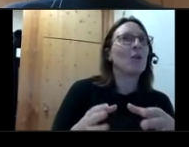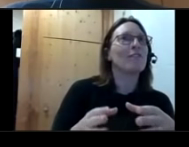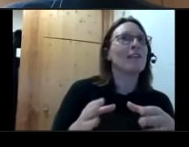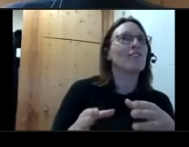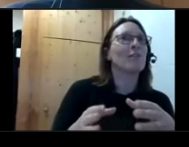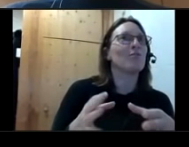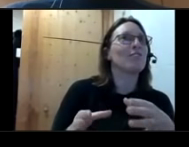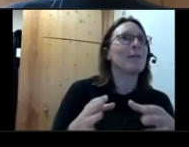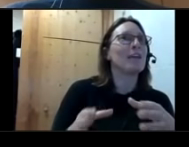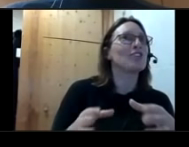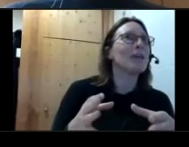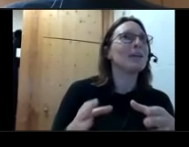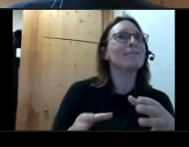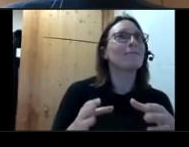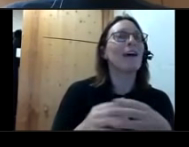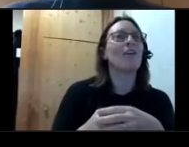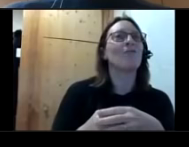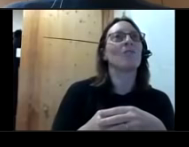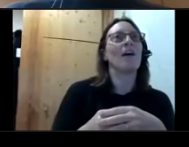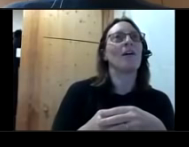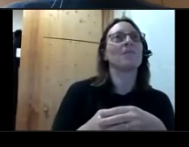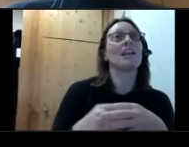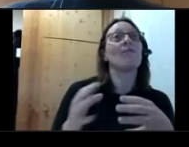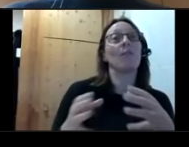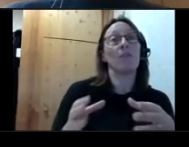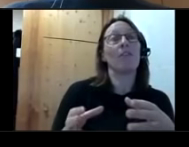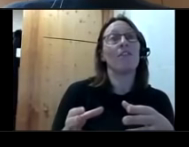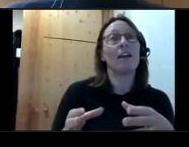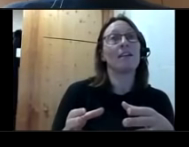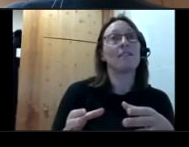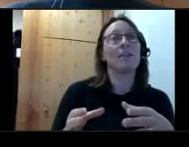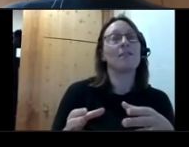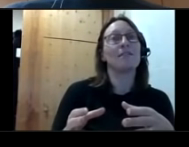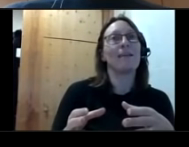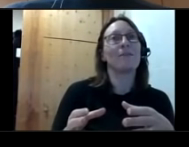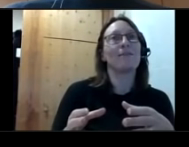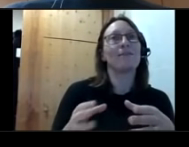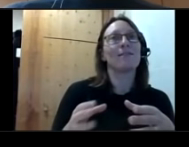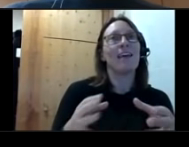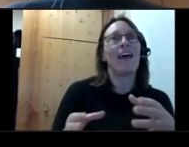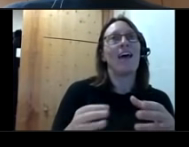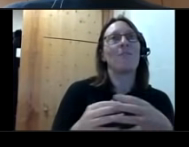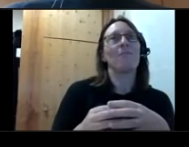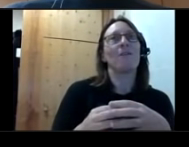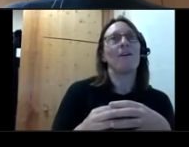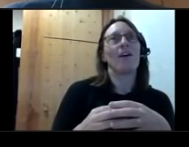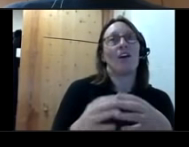the Cabinet Office have some sort of naming and shaming, particularly around whether there are accessibility statements.